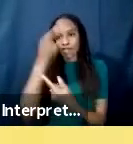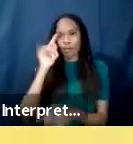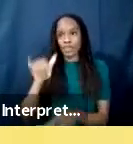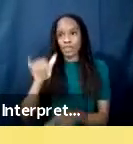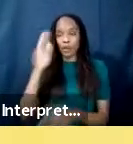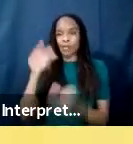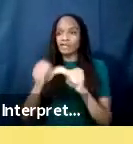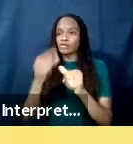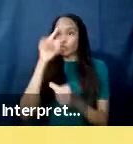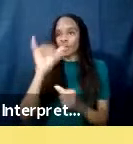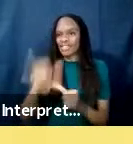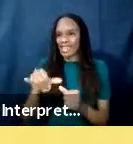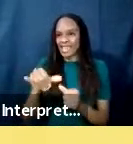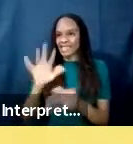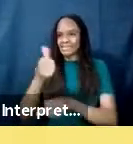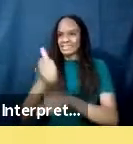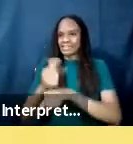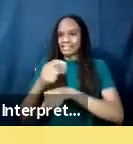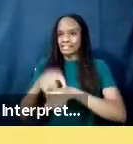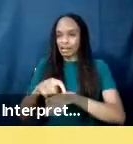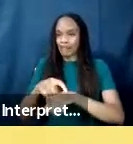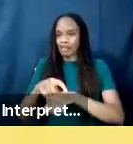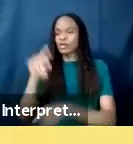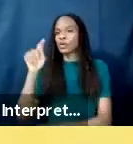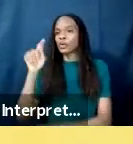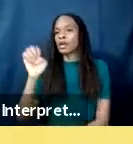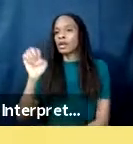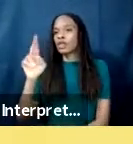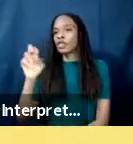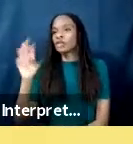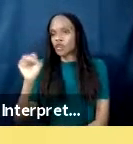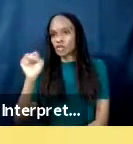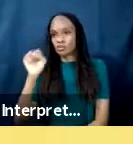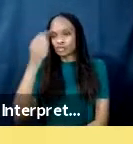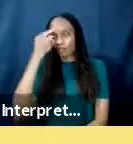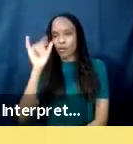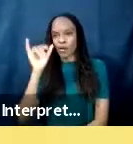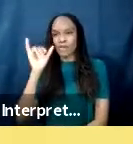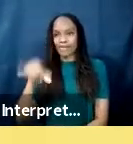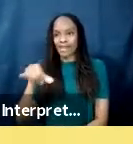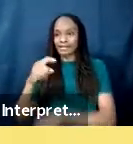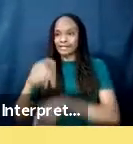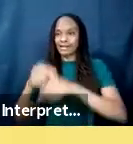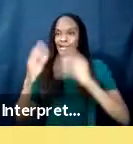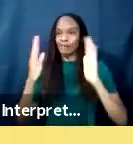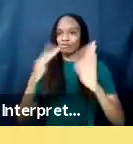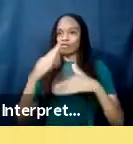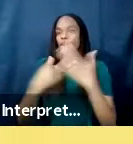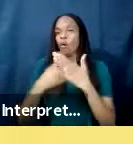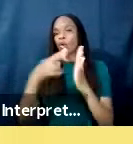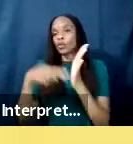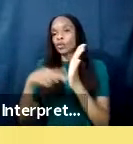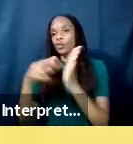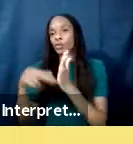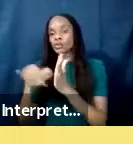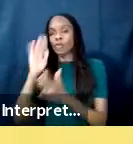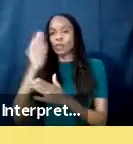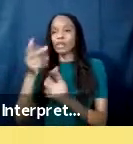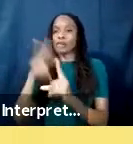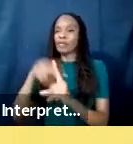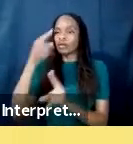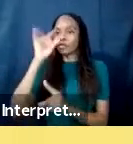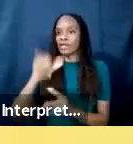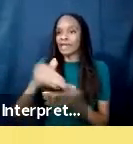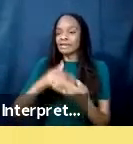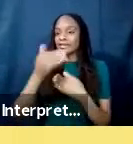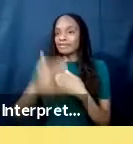sets out the terms for the term, all of the rules that'll apply for that next period.